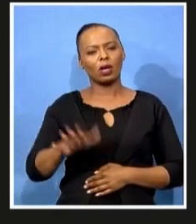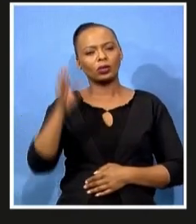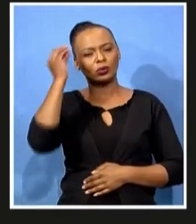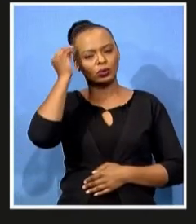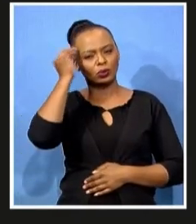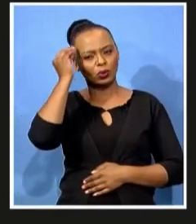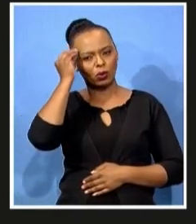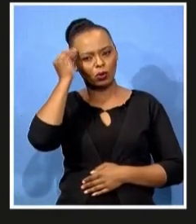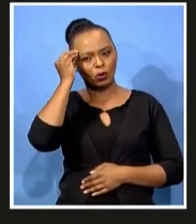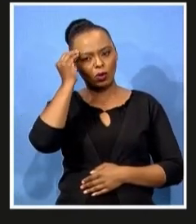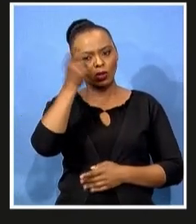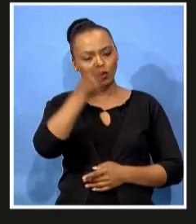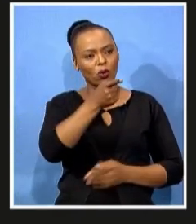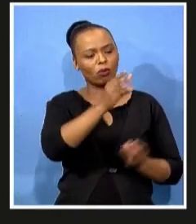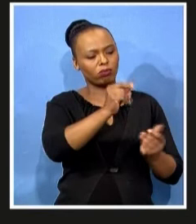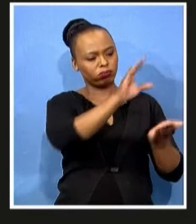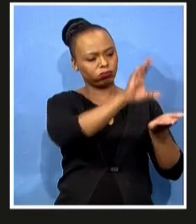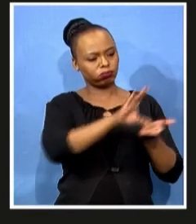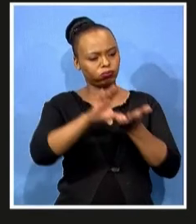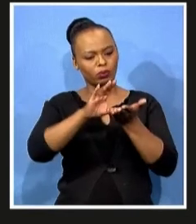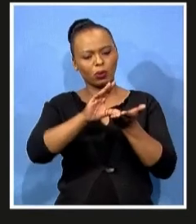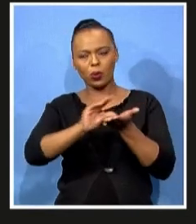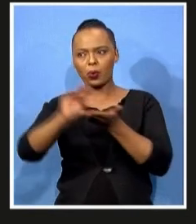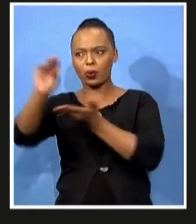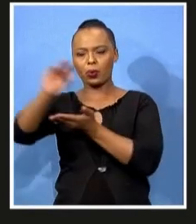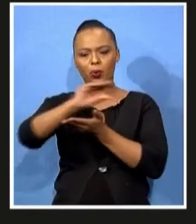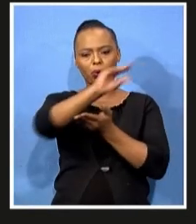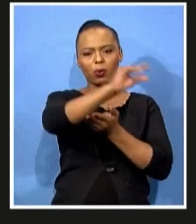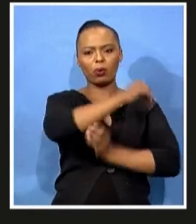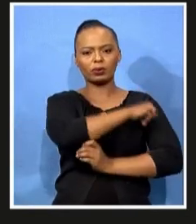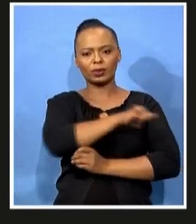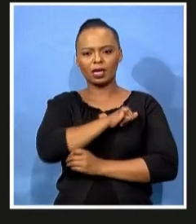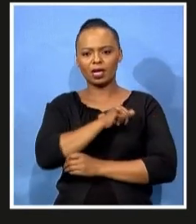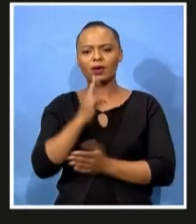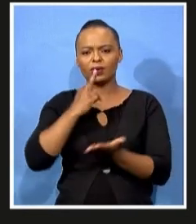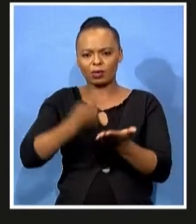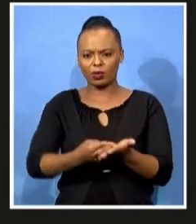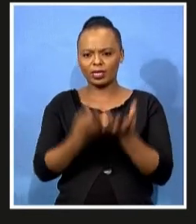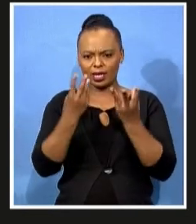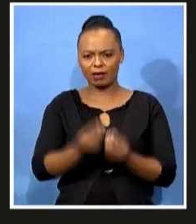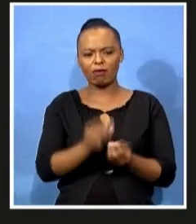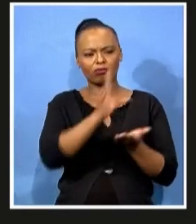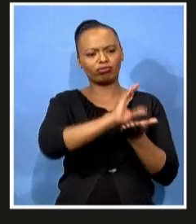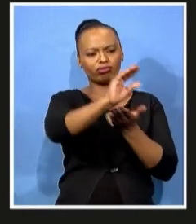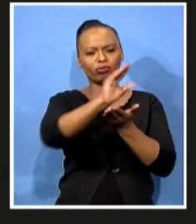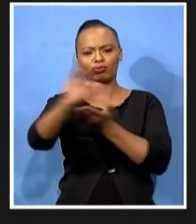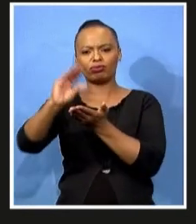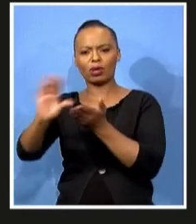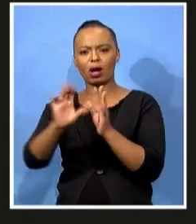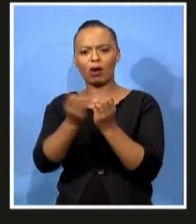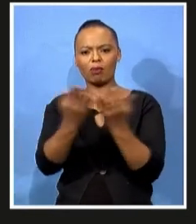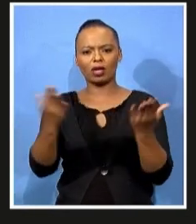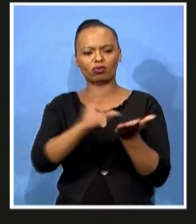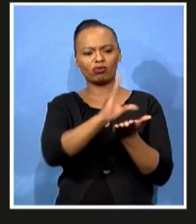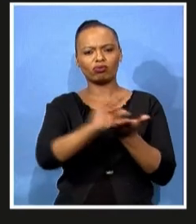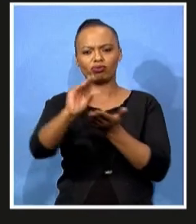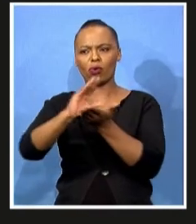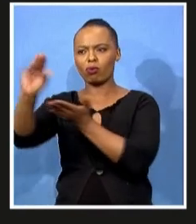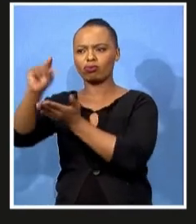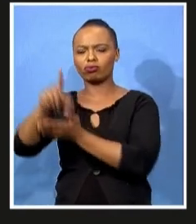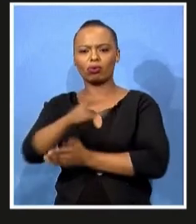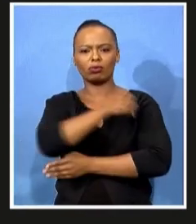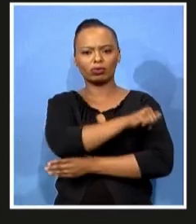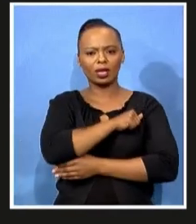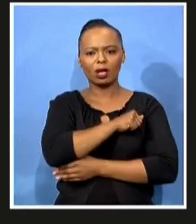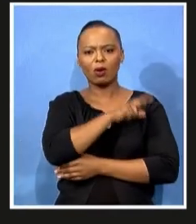report, actually maybe on all provinces, whether we can get a full report on, whether we have enough beds, staff, equipment, and